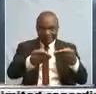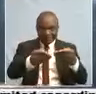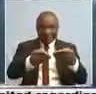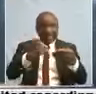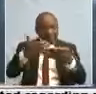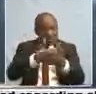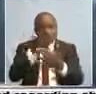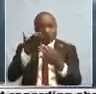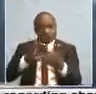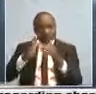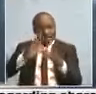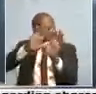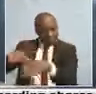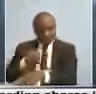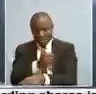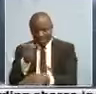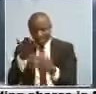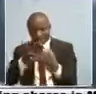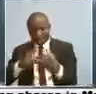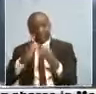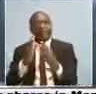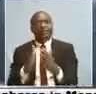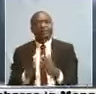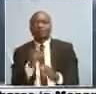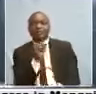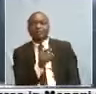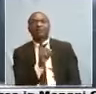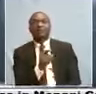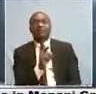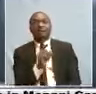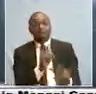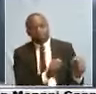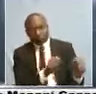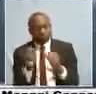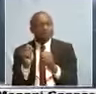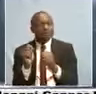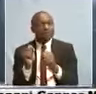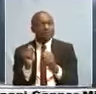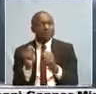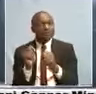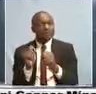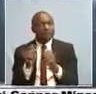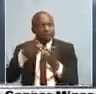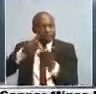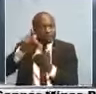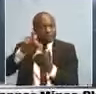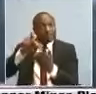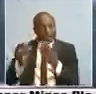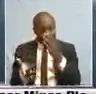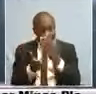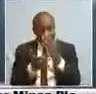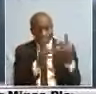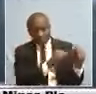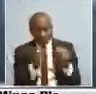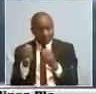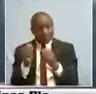new shares, leaving those other shares, that have been transferred for a consideration, which is a payment, technically a